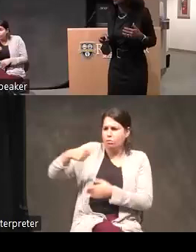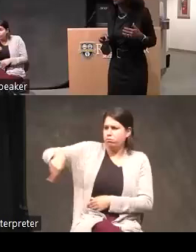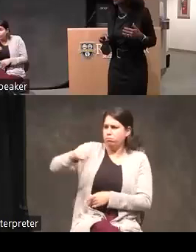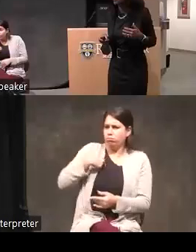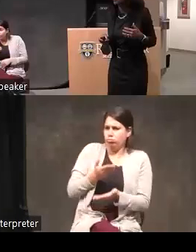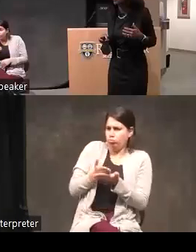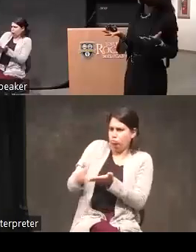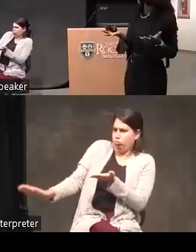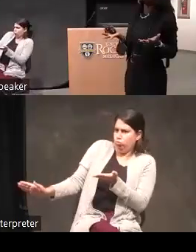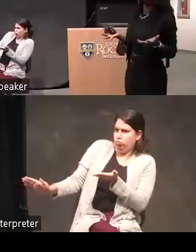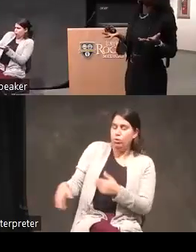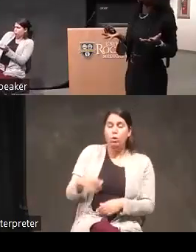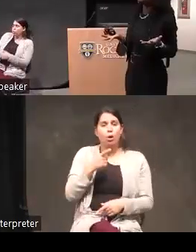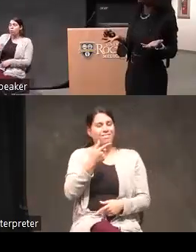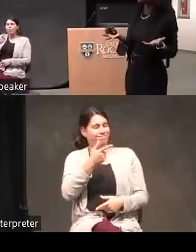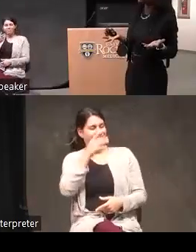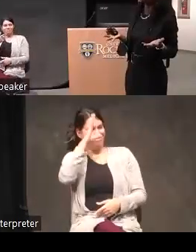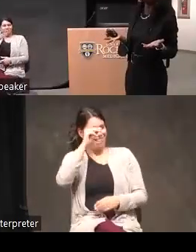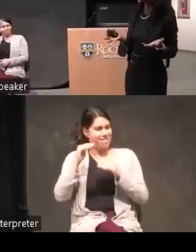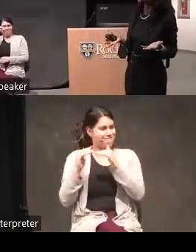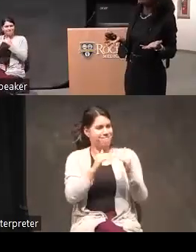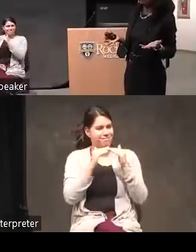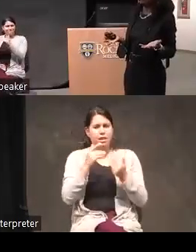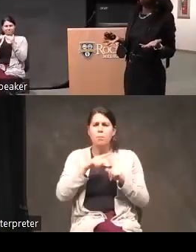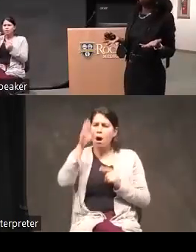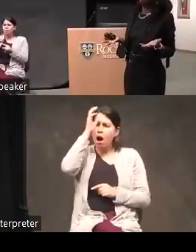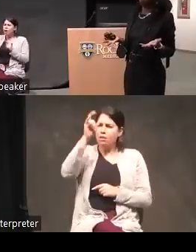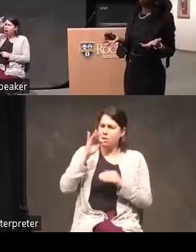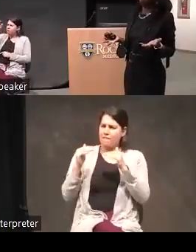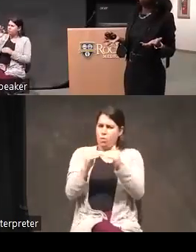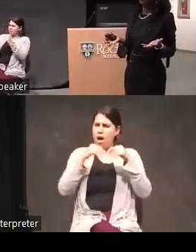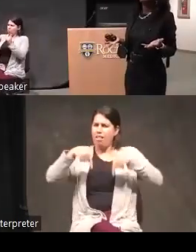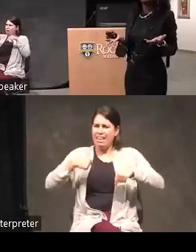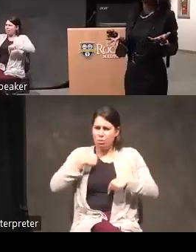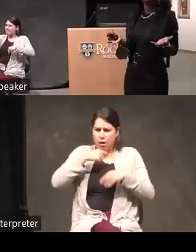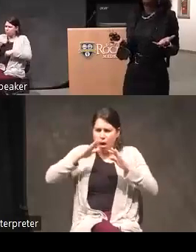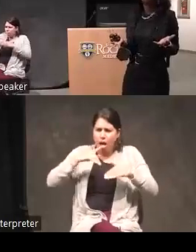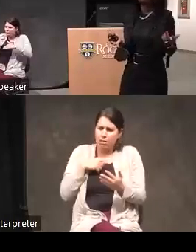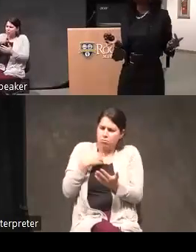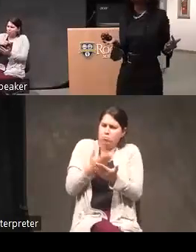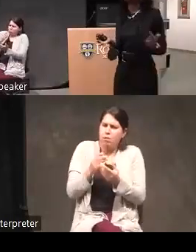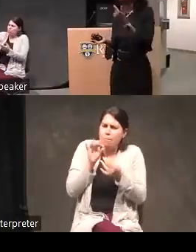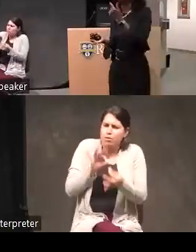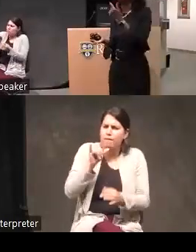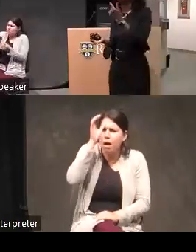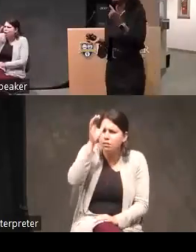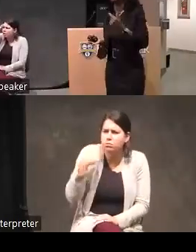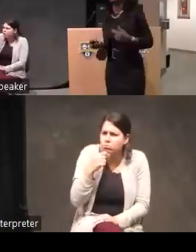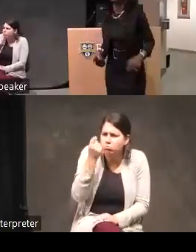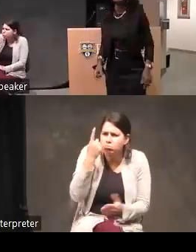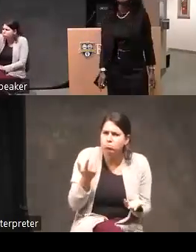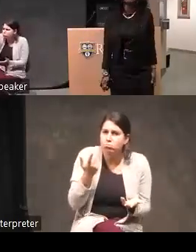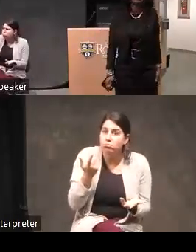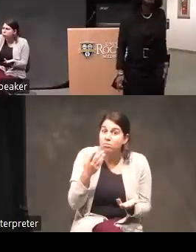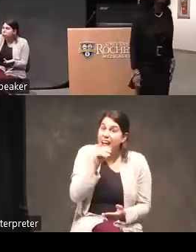The equality is one that we have not yet perfected, right? And that matters because it's still showing up in our